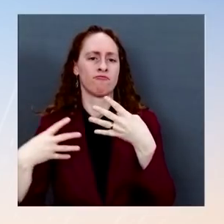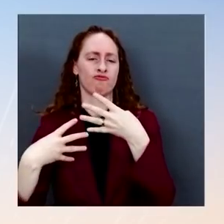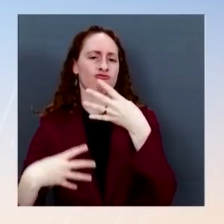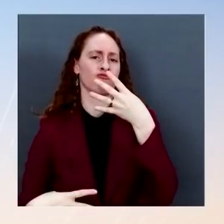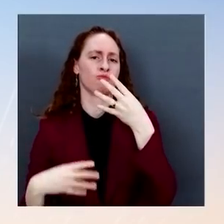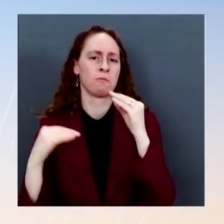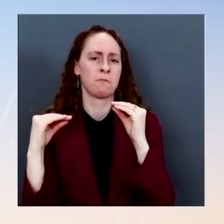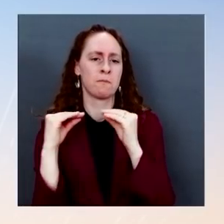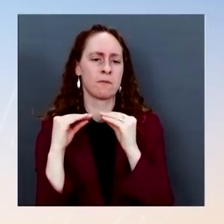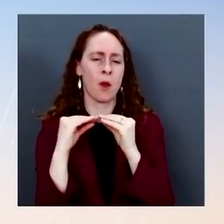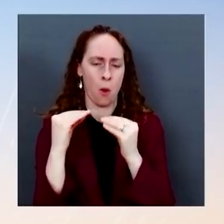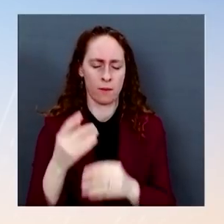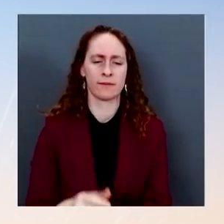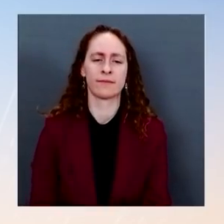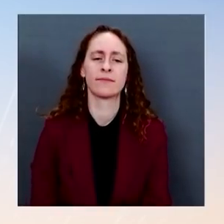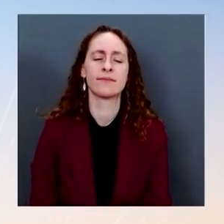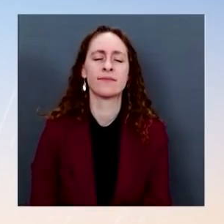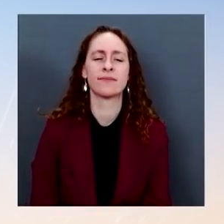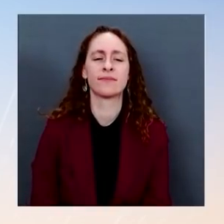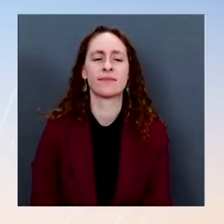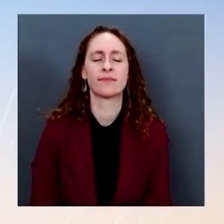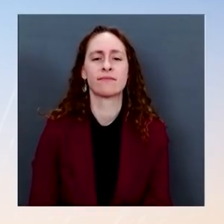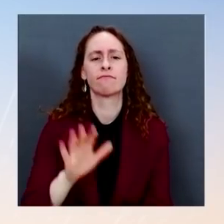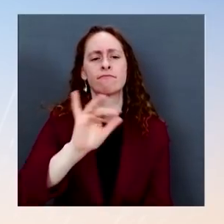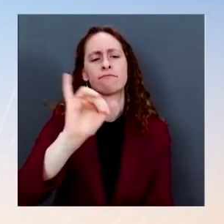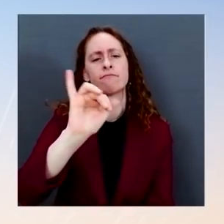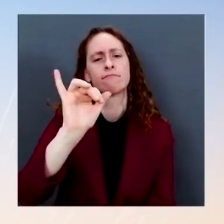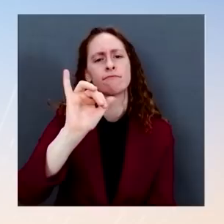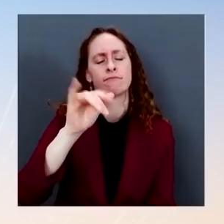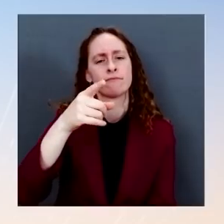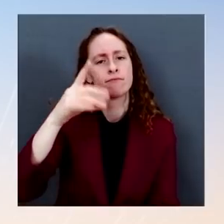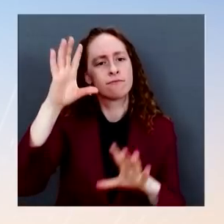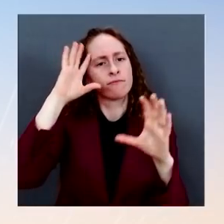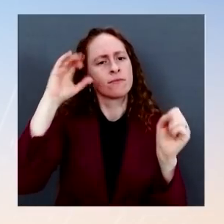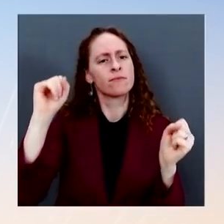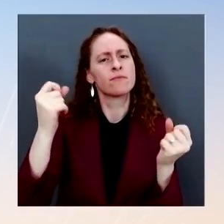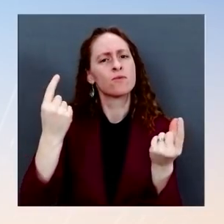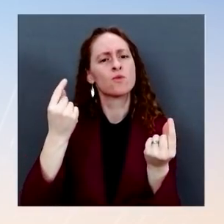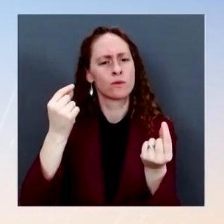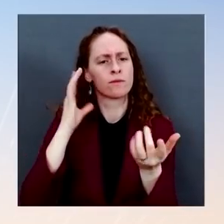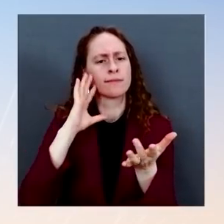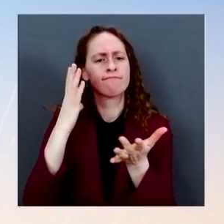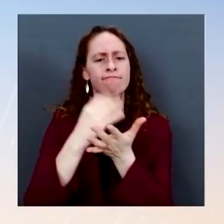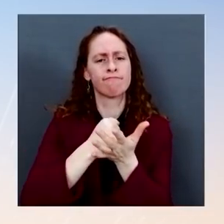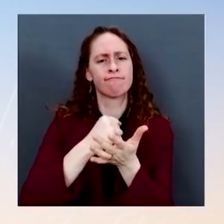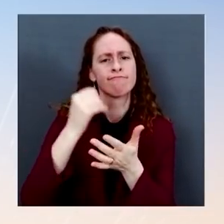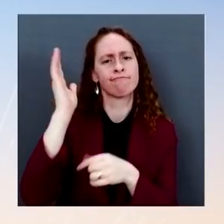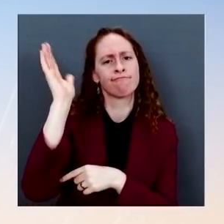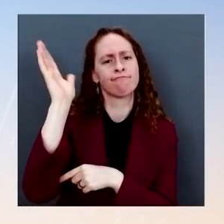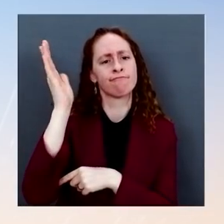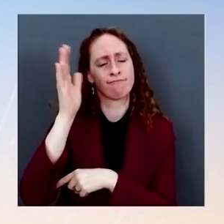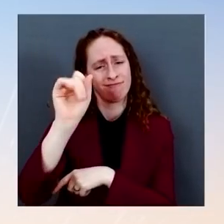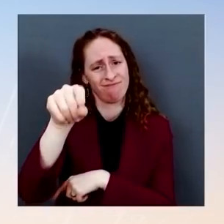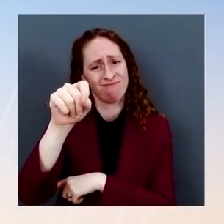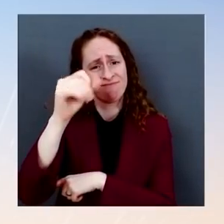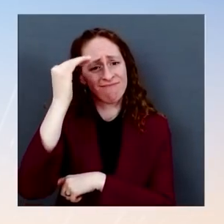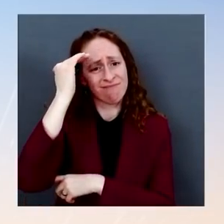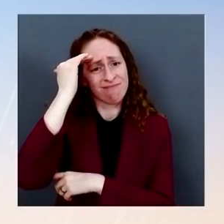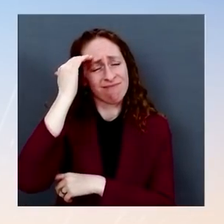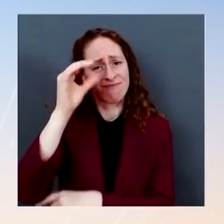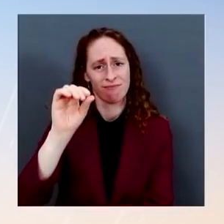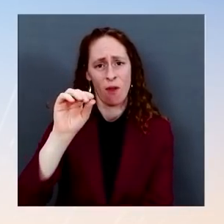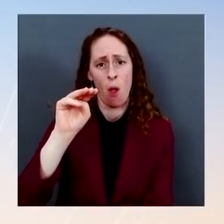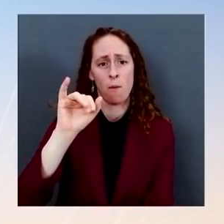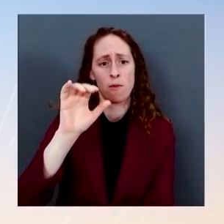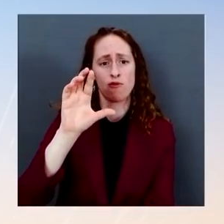that while vaccinated individuals get COVID due to the highly transmissible nature of Omicron, their cases will likely be mild or asymptomatic. We